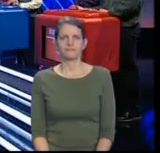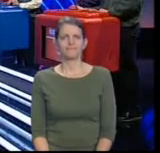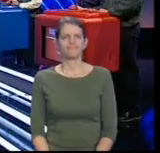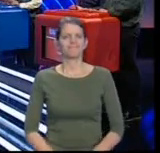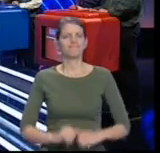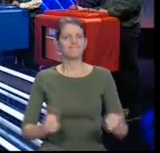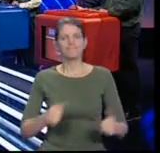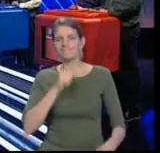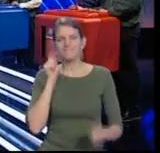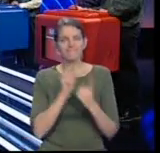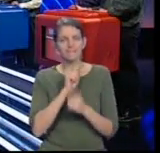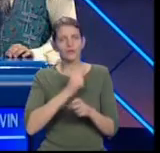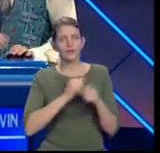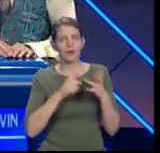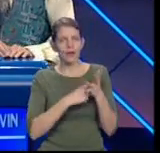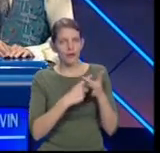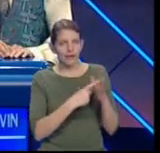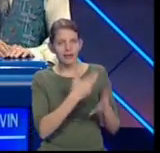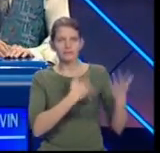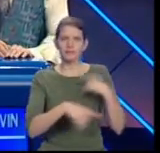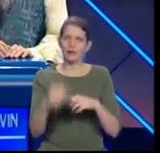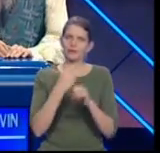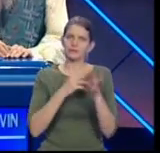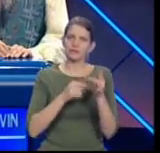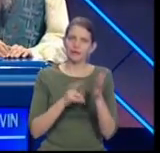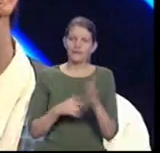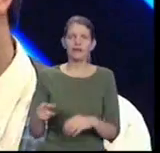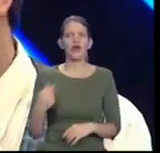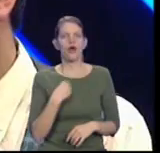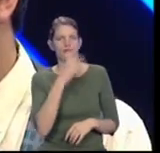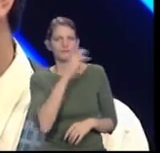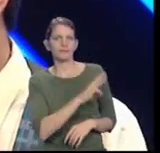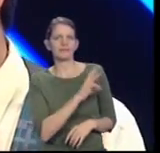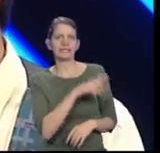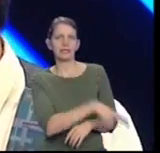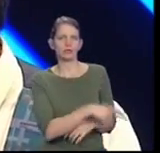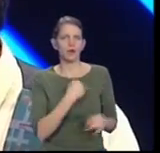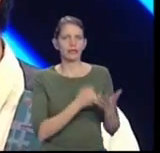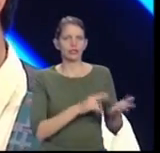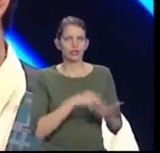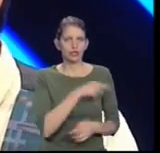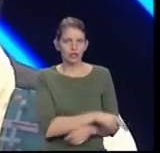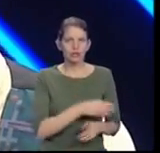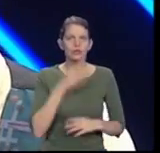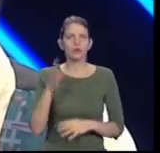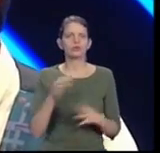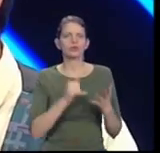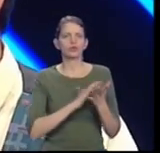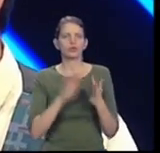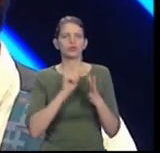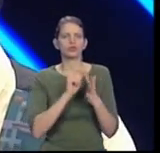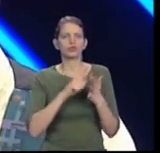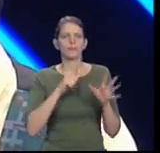Yeah, how's it going? Nice to meet you. Gloria, tell me all about Gavin. Gavin is 15 years of age. He's my son. He goes to Minster College and the Isle of